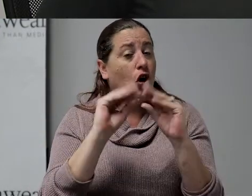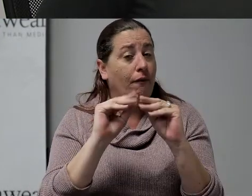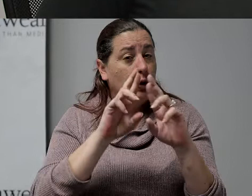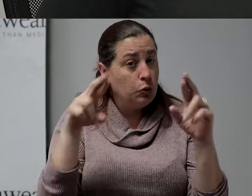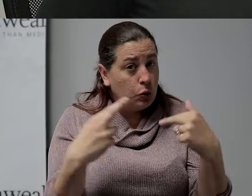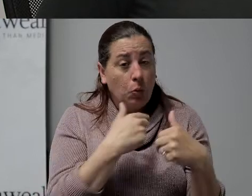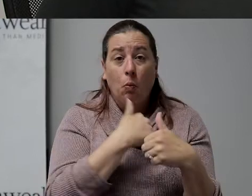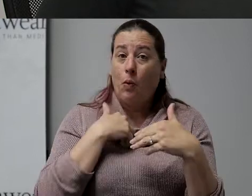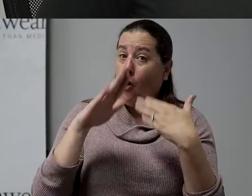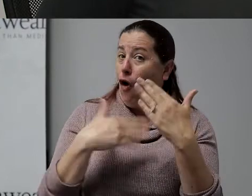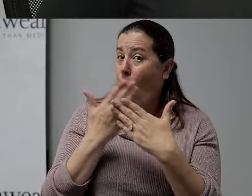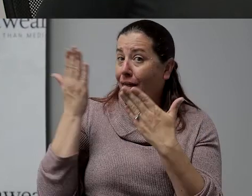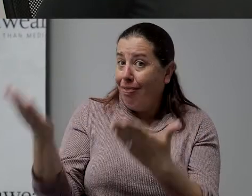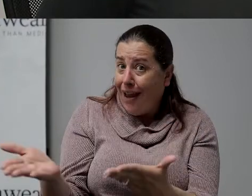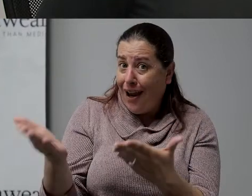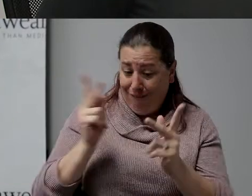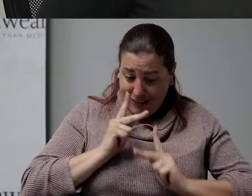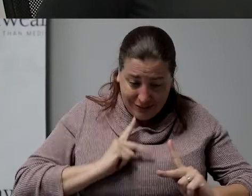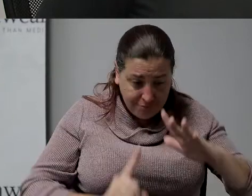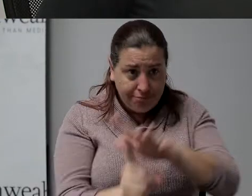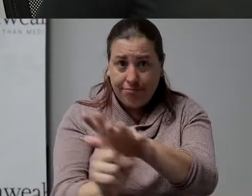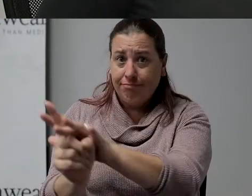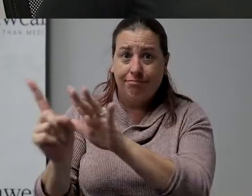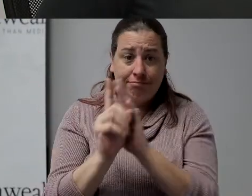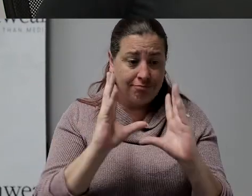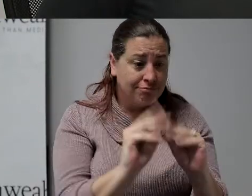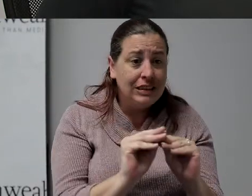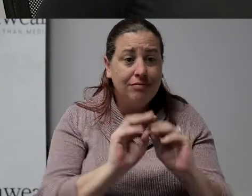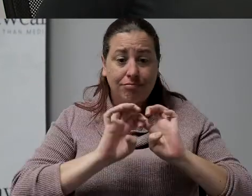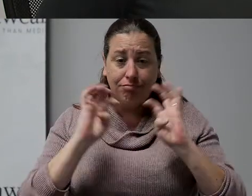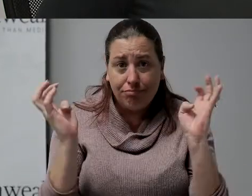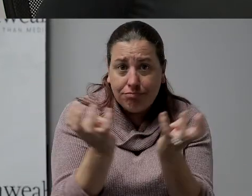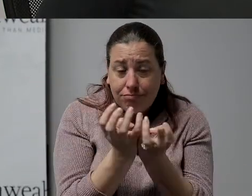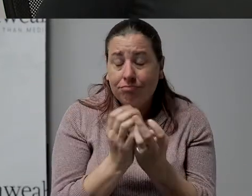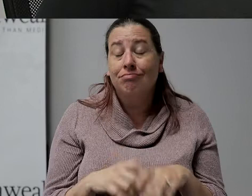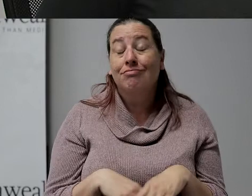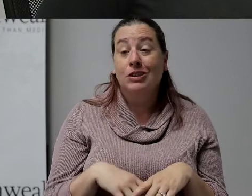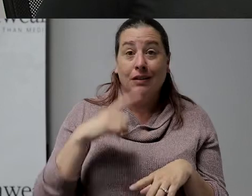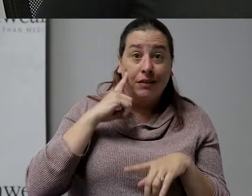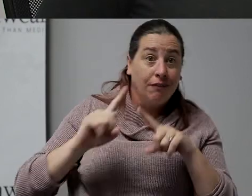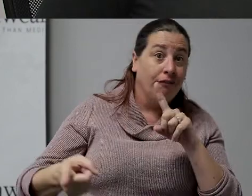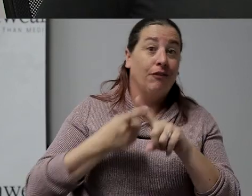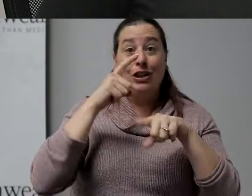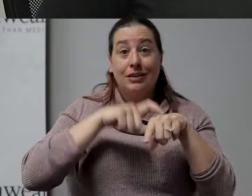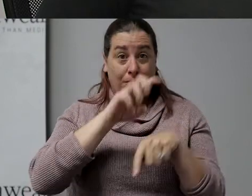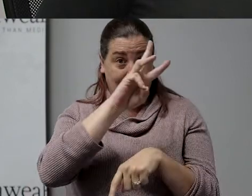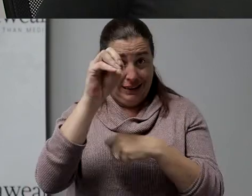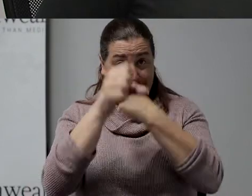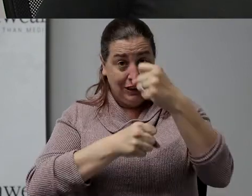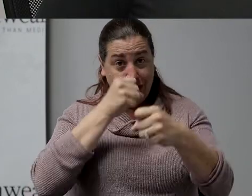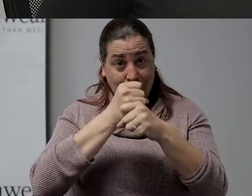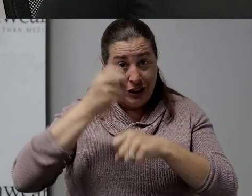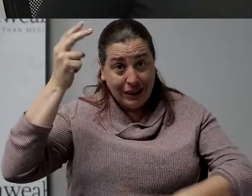be there, holding our monthly meeting, sharing information, and so forth. So for the first time in our 60-year history, we